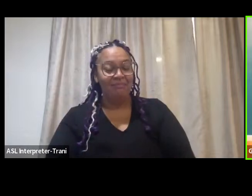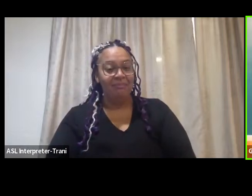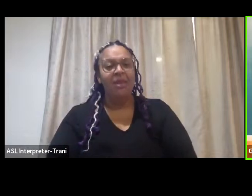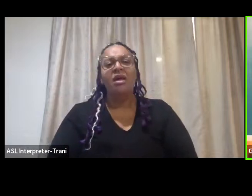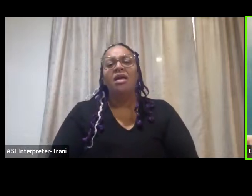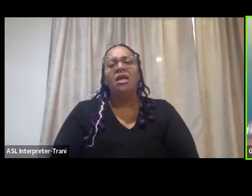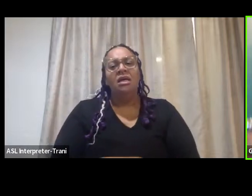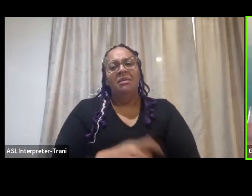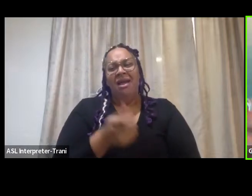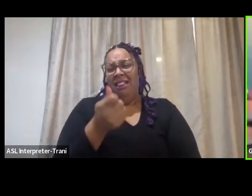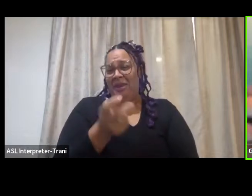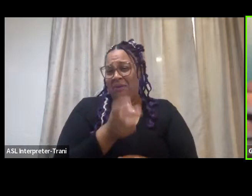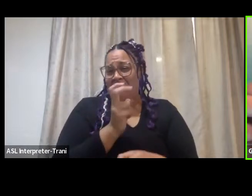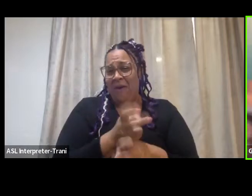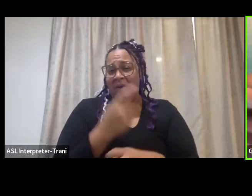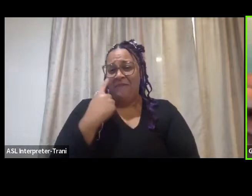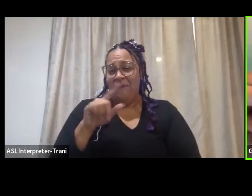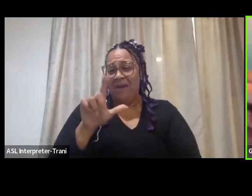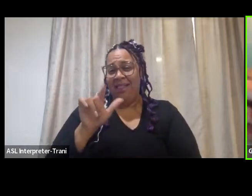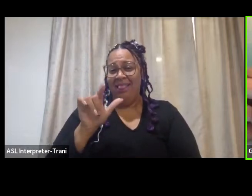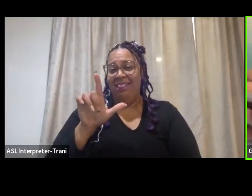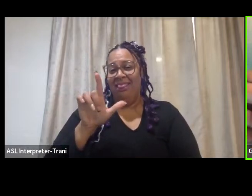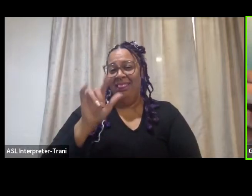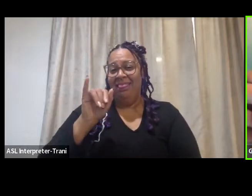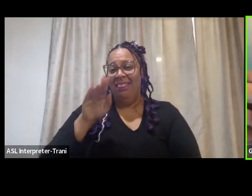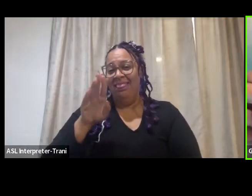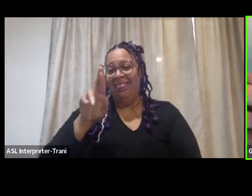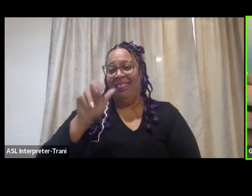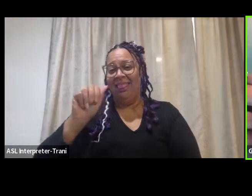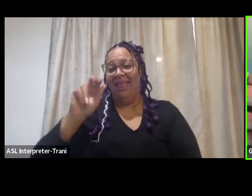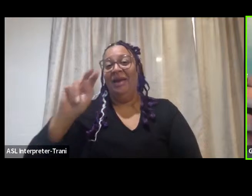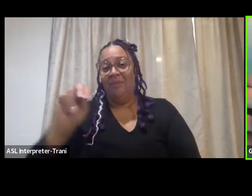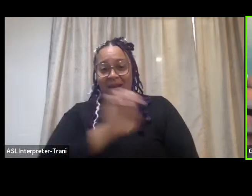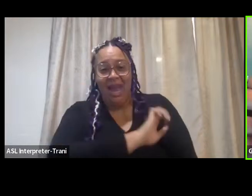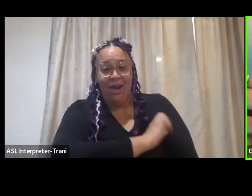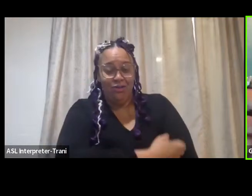little difficult for Libran energies because